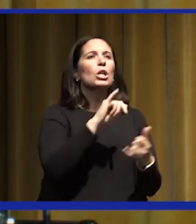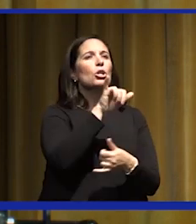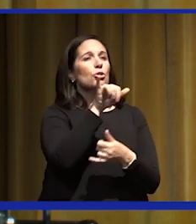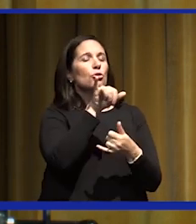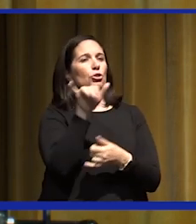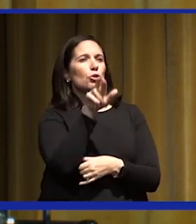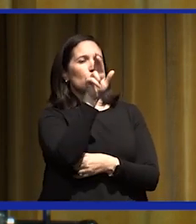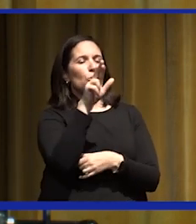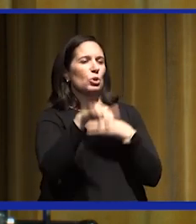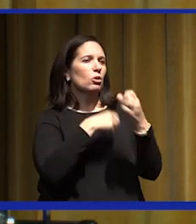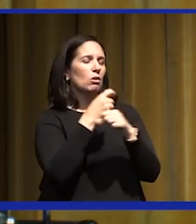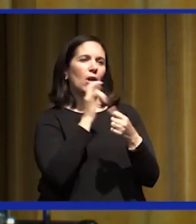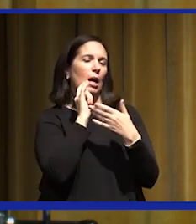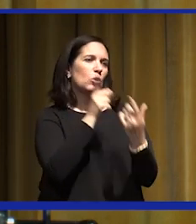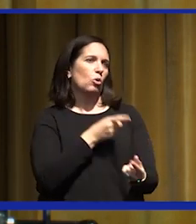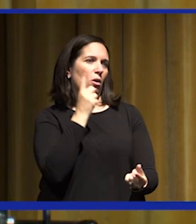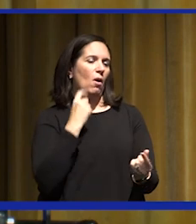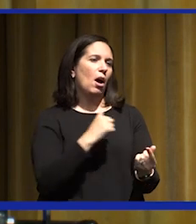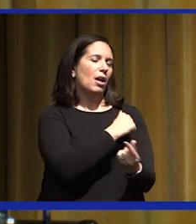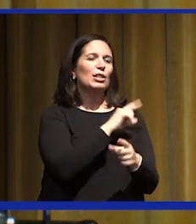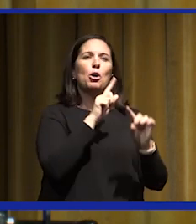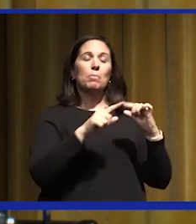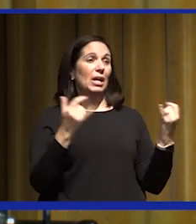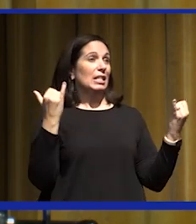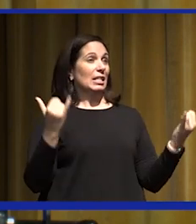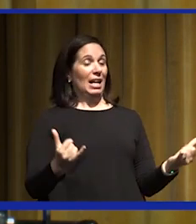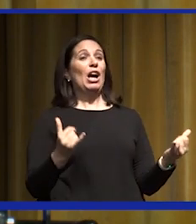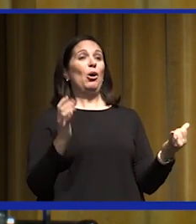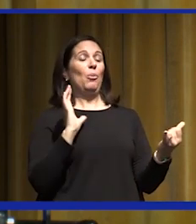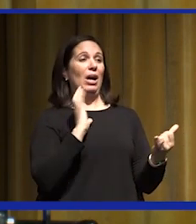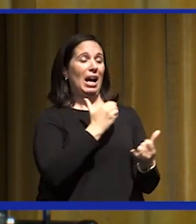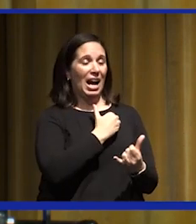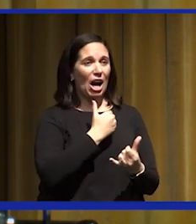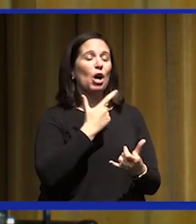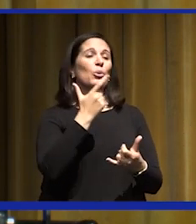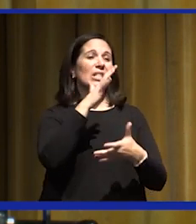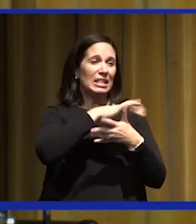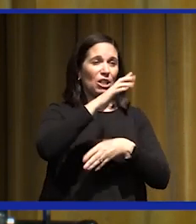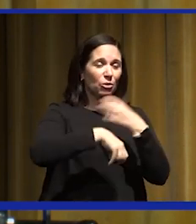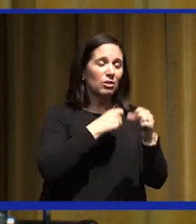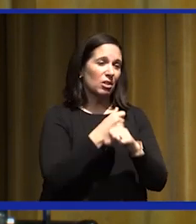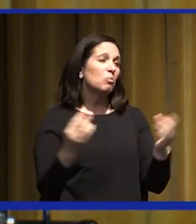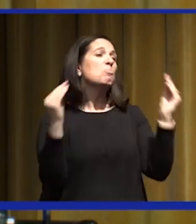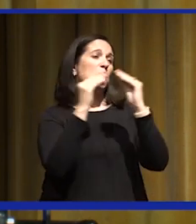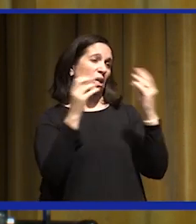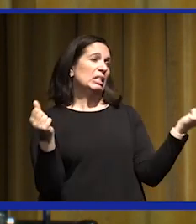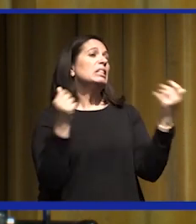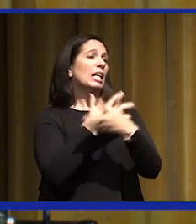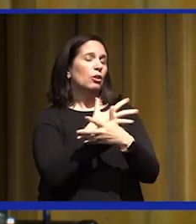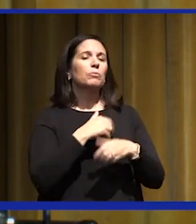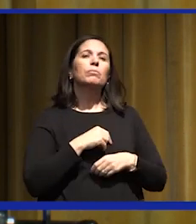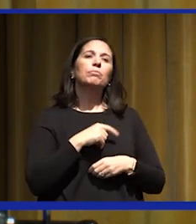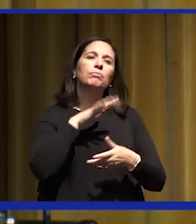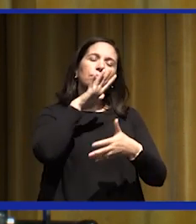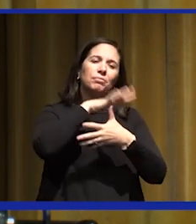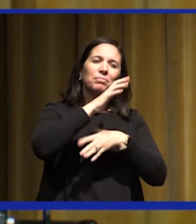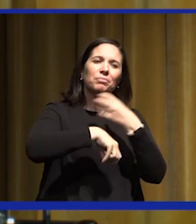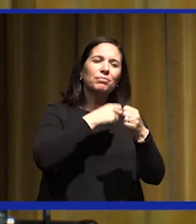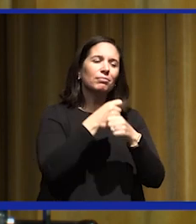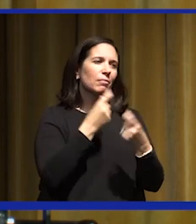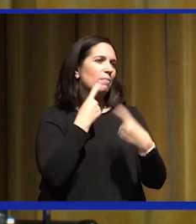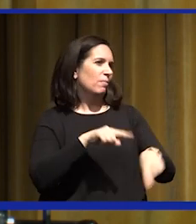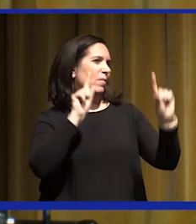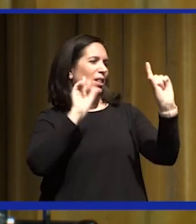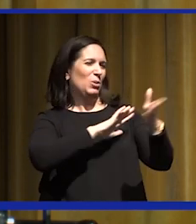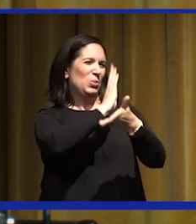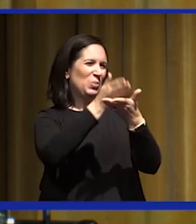all, but little did we know the sequel to our blockbuster movie would be even scarier. Senior year had finally arrived. We